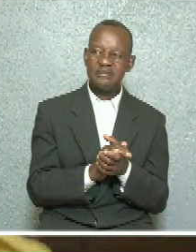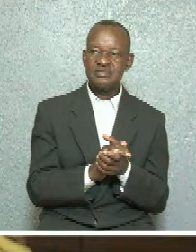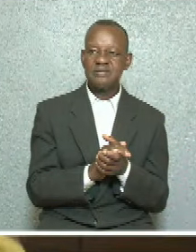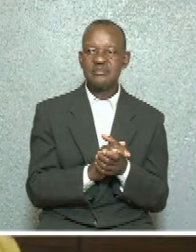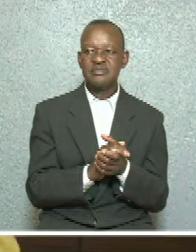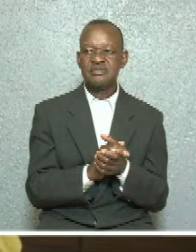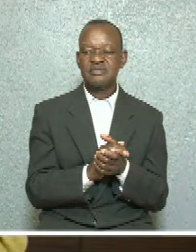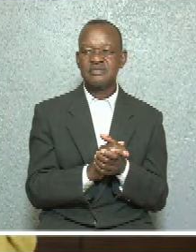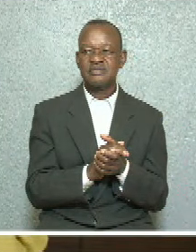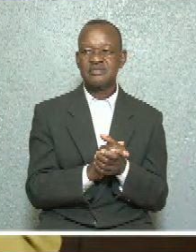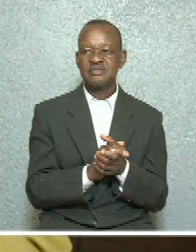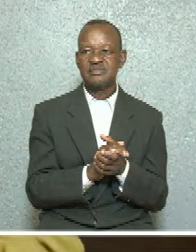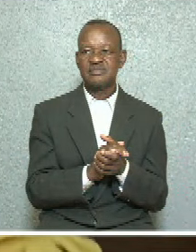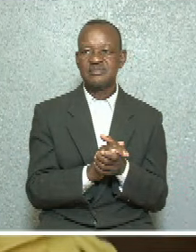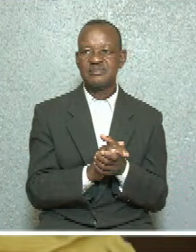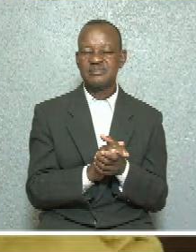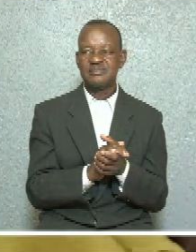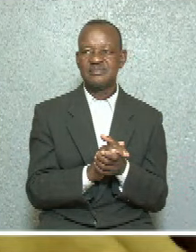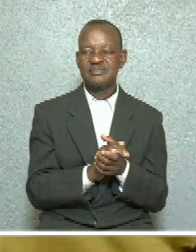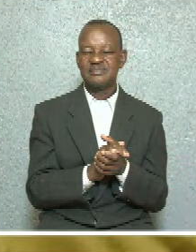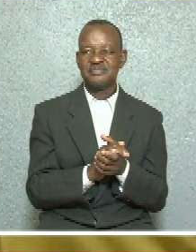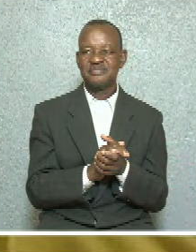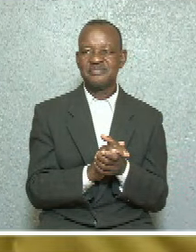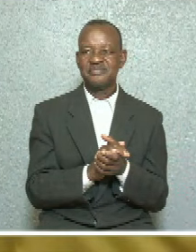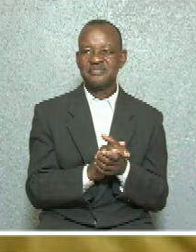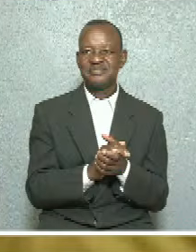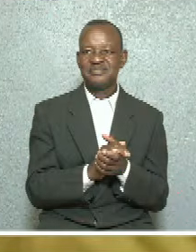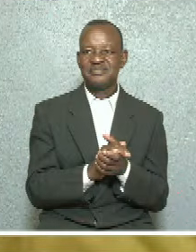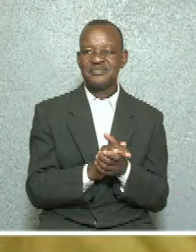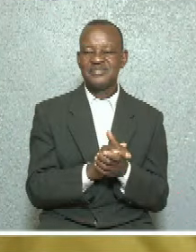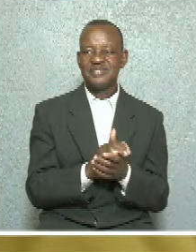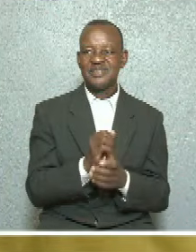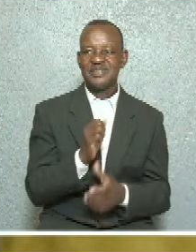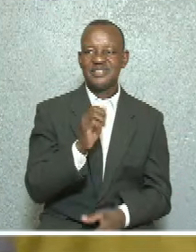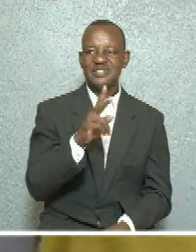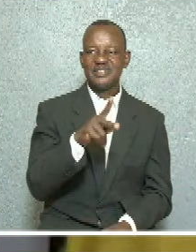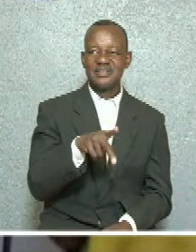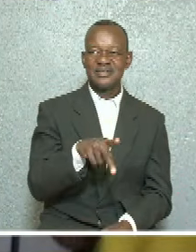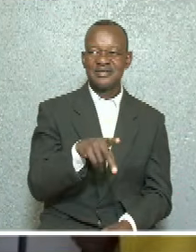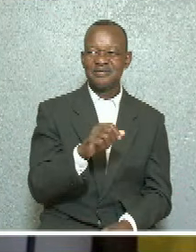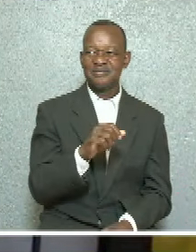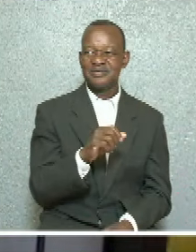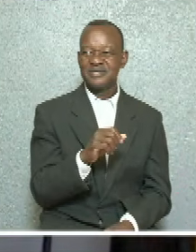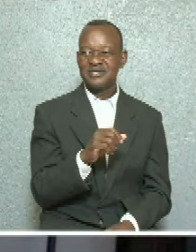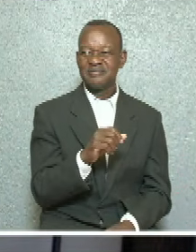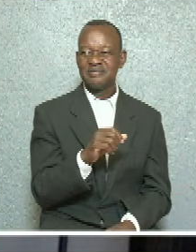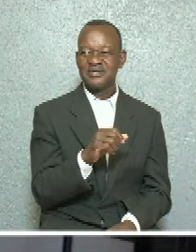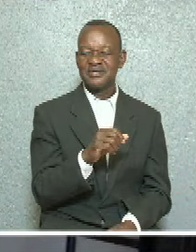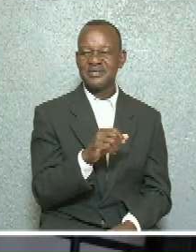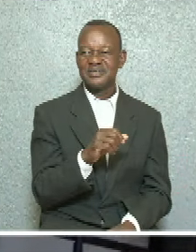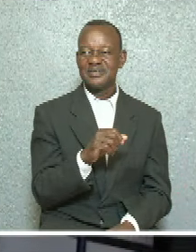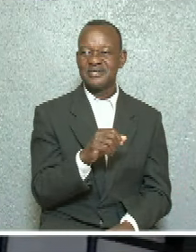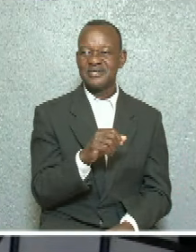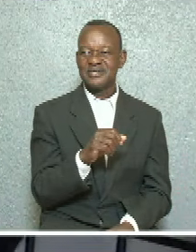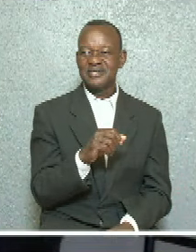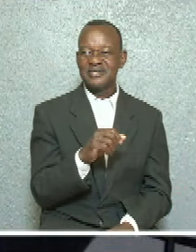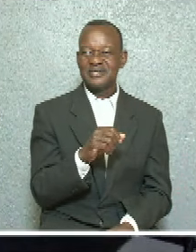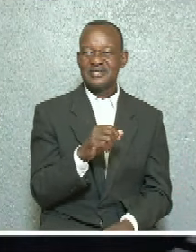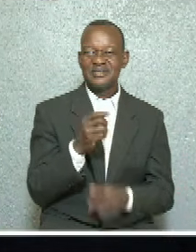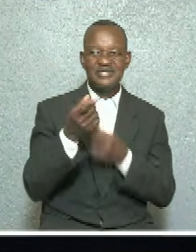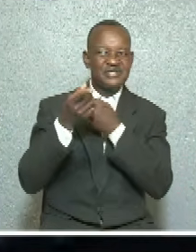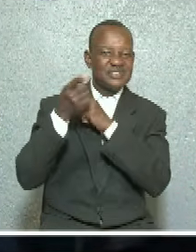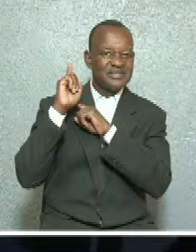On the 28th of September 1978, Dr. Sam Nujoma of SWAPO addressed the UN Security